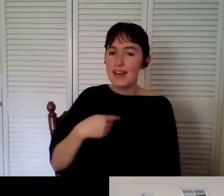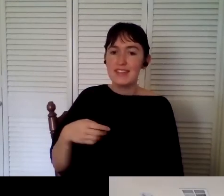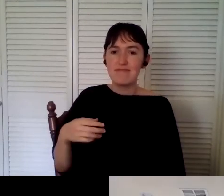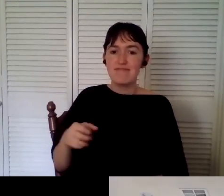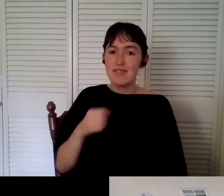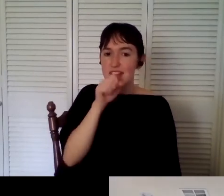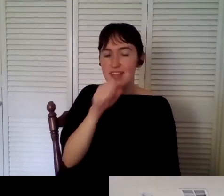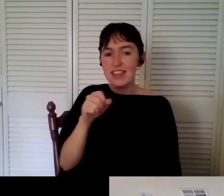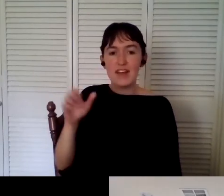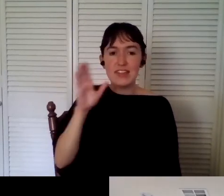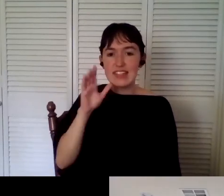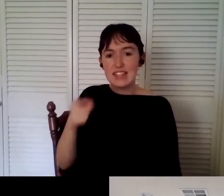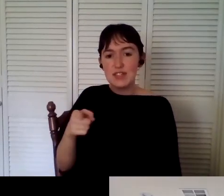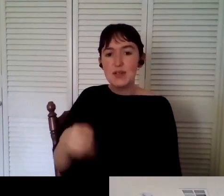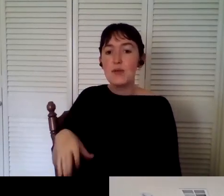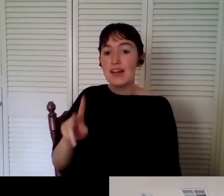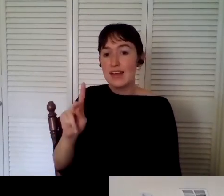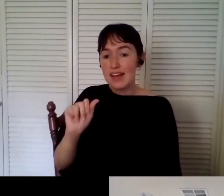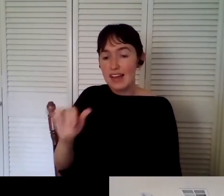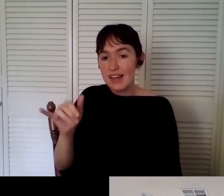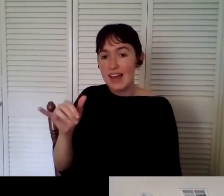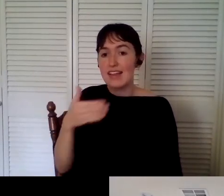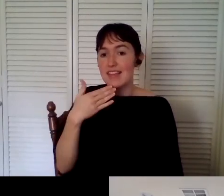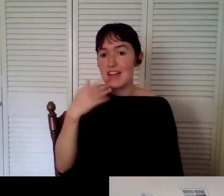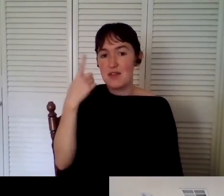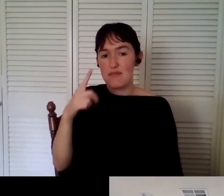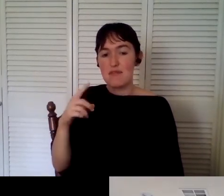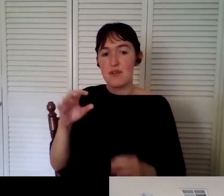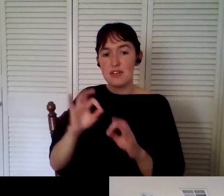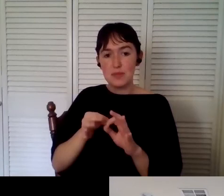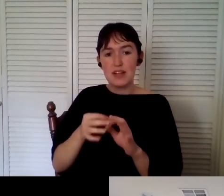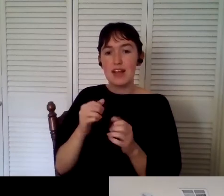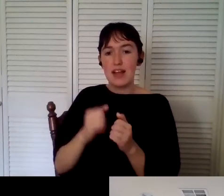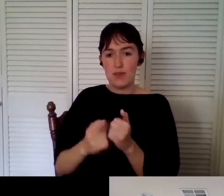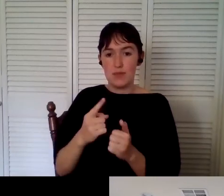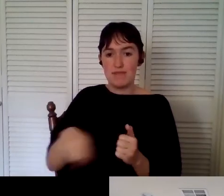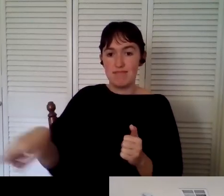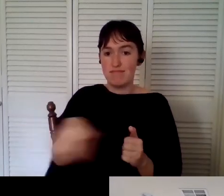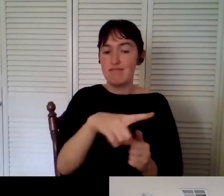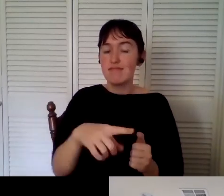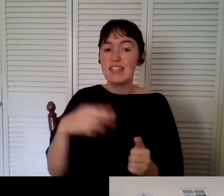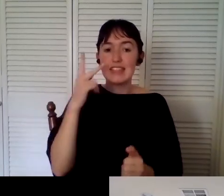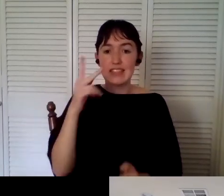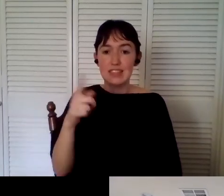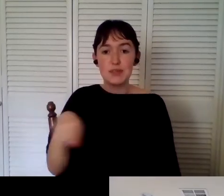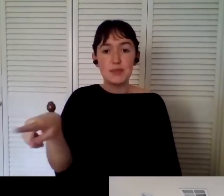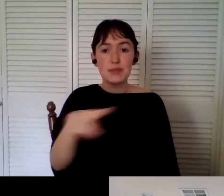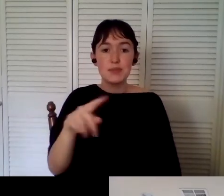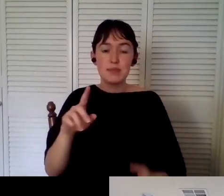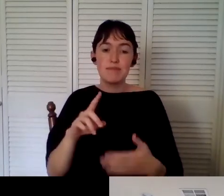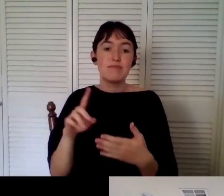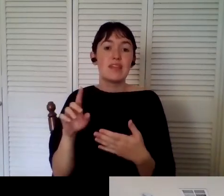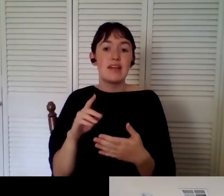thank you for interpreting. And everybody, we'll see you next time. Our next meeting will be all about DNA